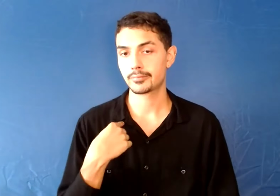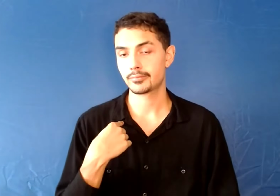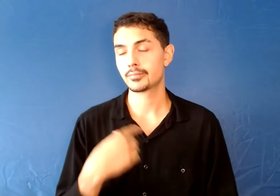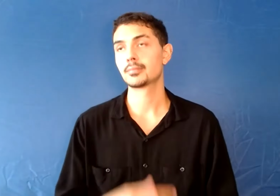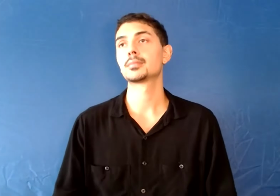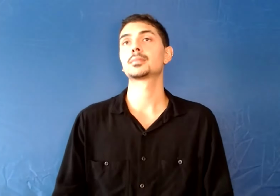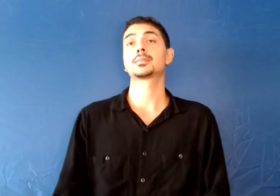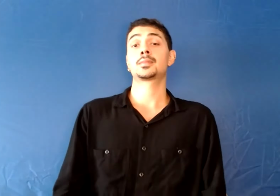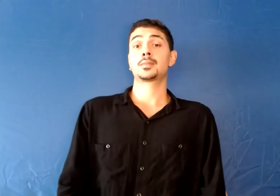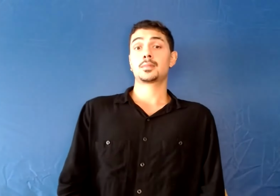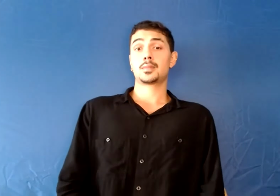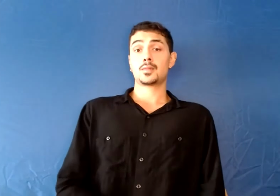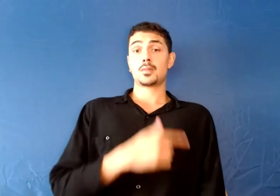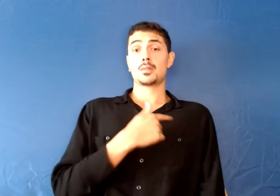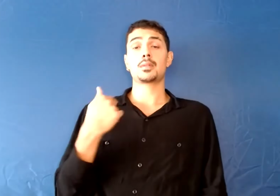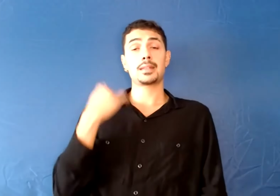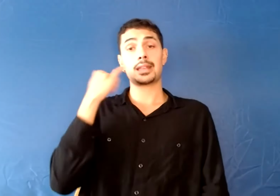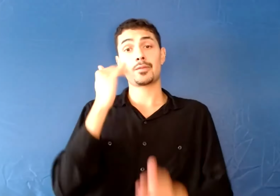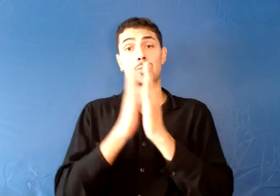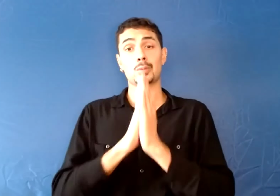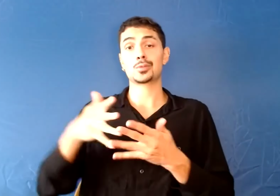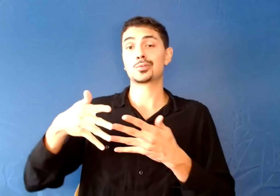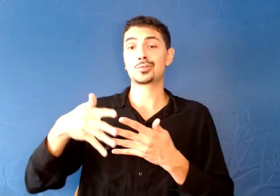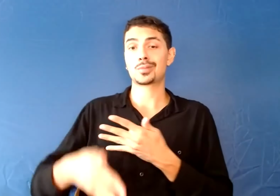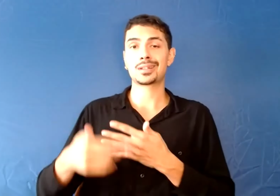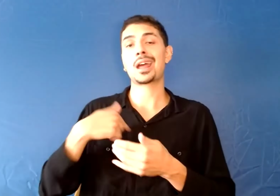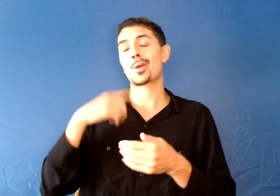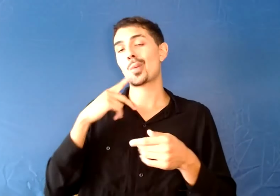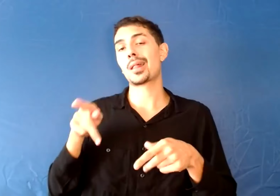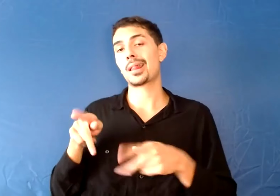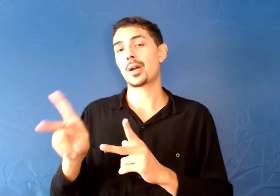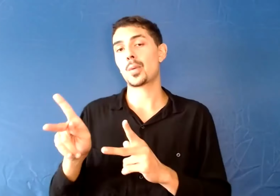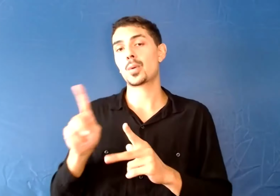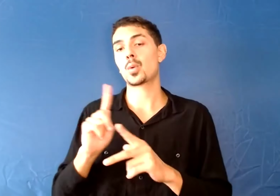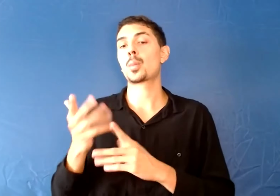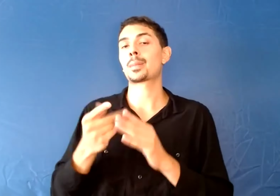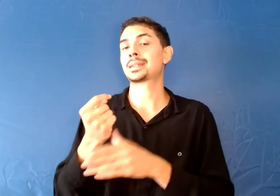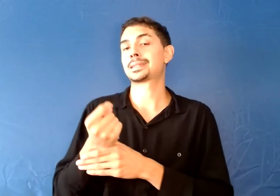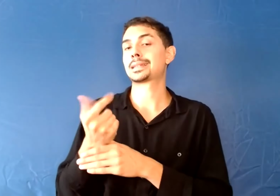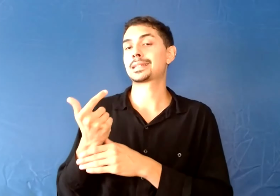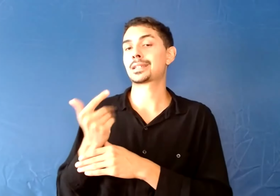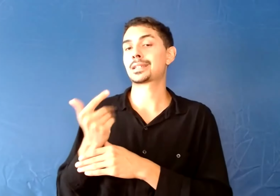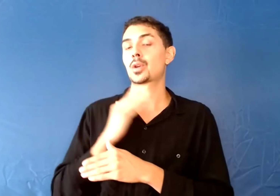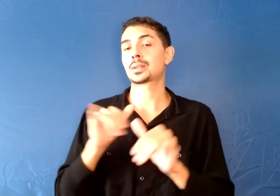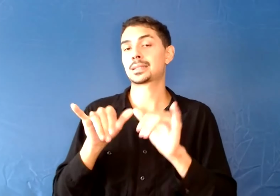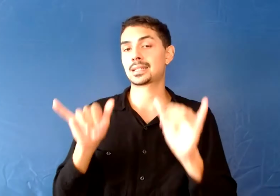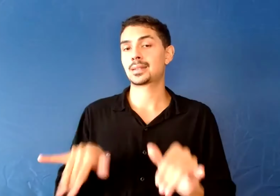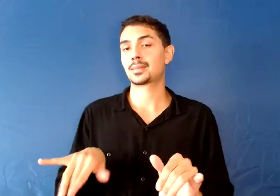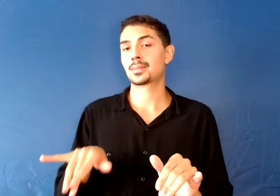For us, if they requested a shred, I would probably allow it, or deletion from our system,